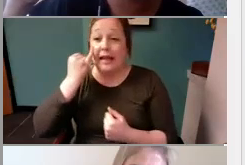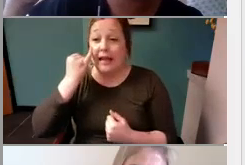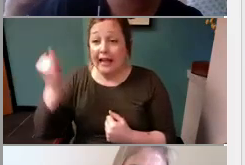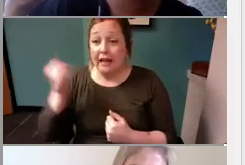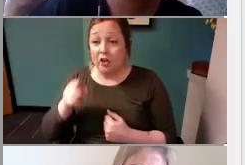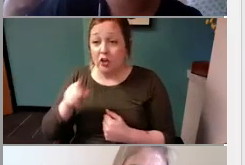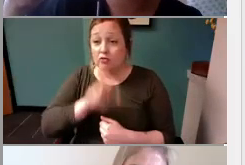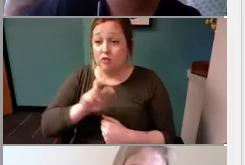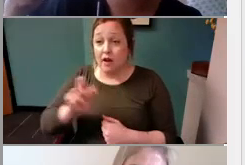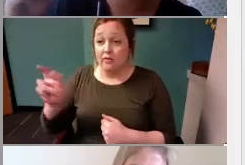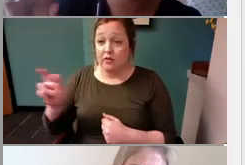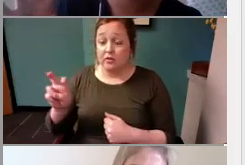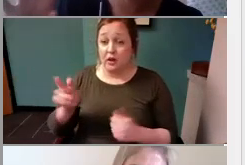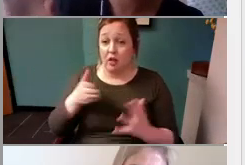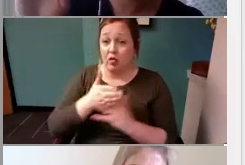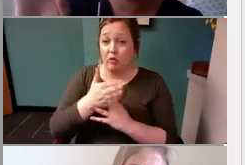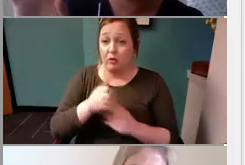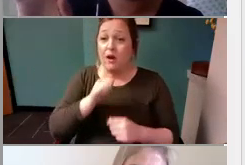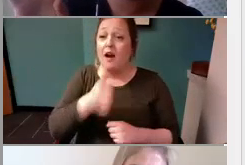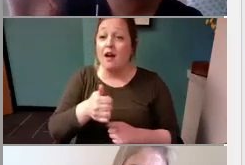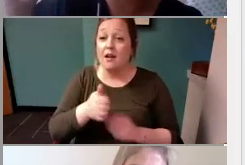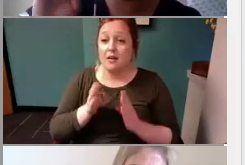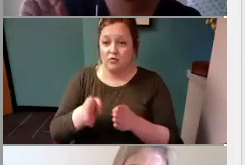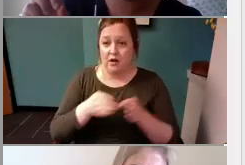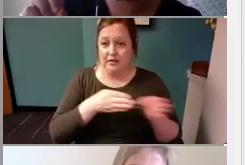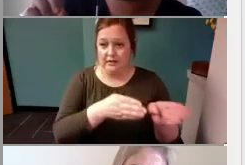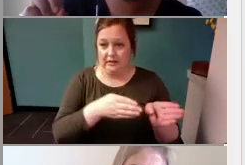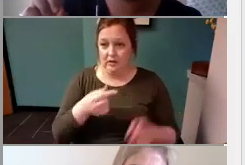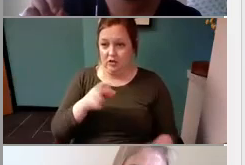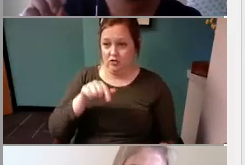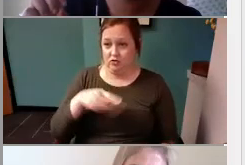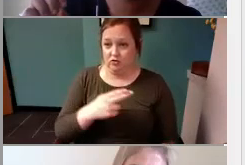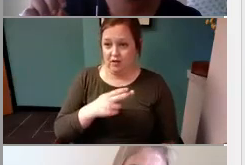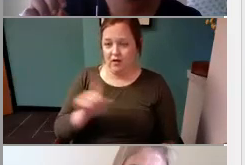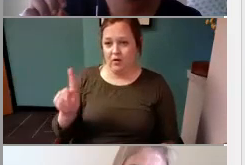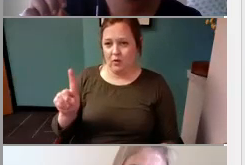graph. Well, I was thinking of could you come back to your question again?